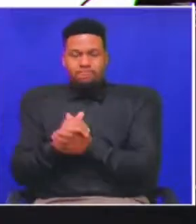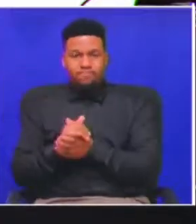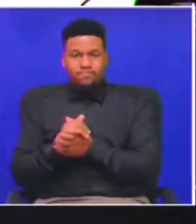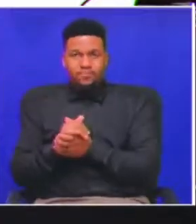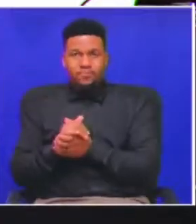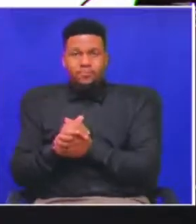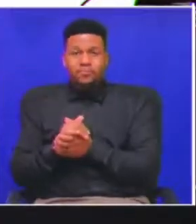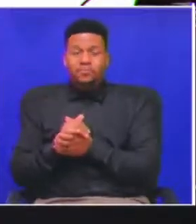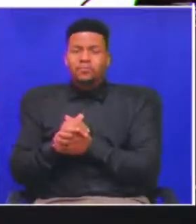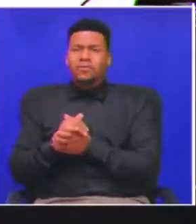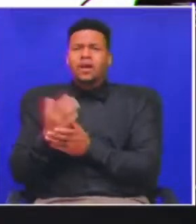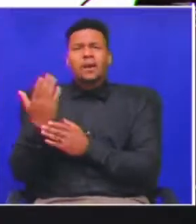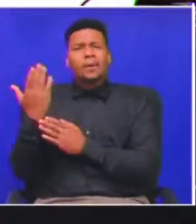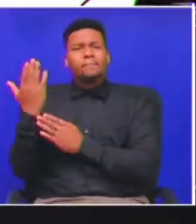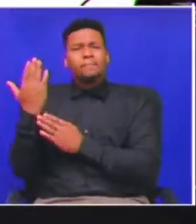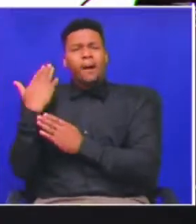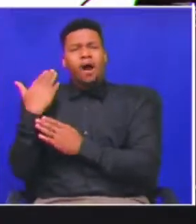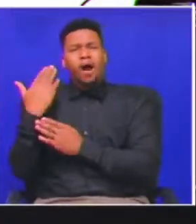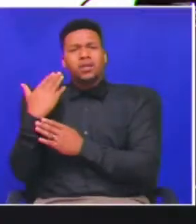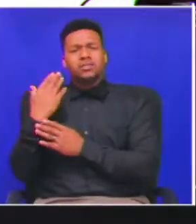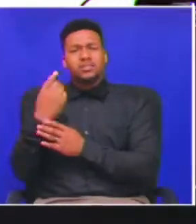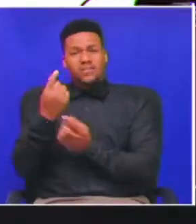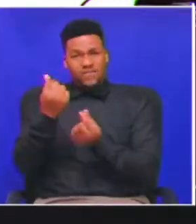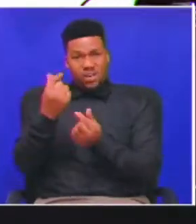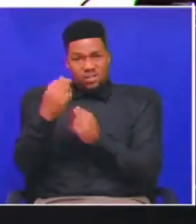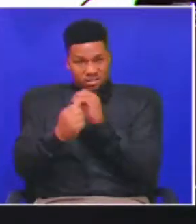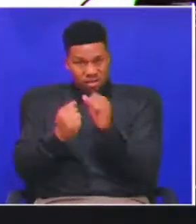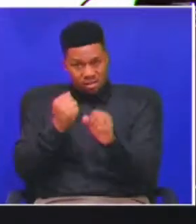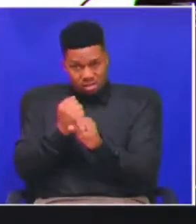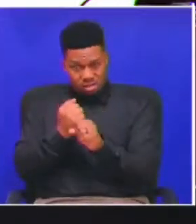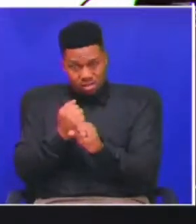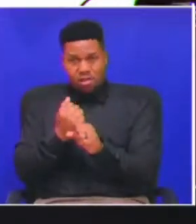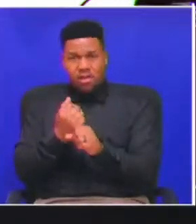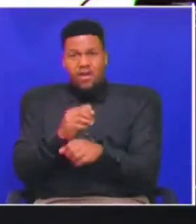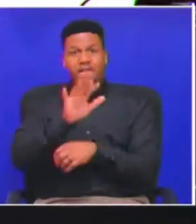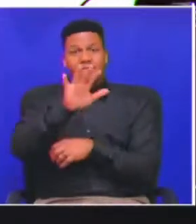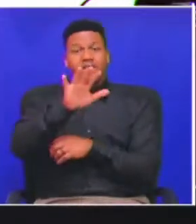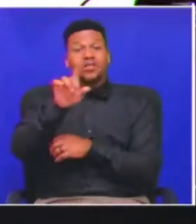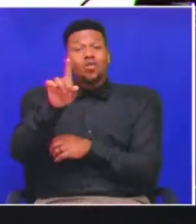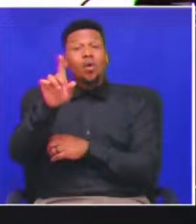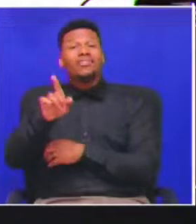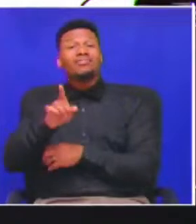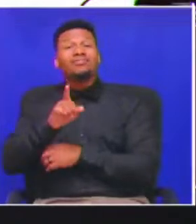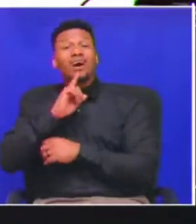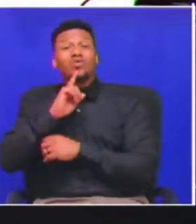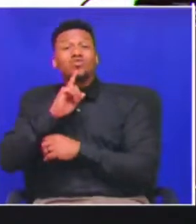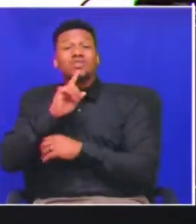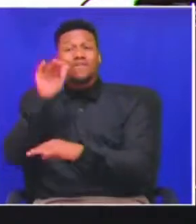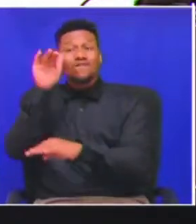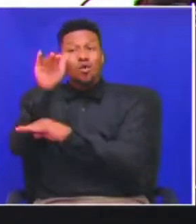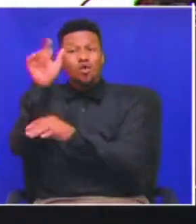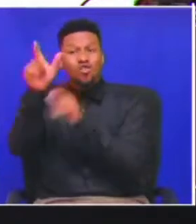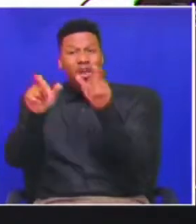the past financial year, over 51,000 illegal immigrants were deported.